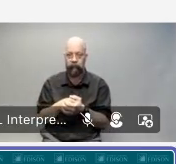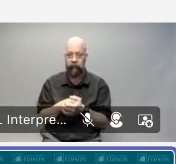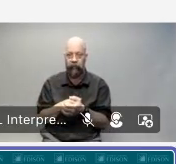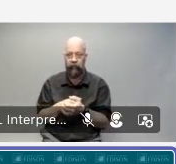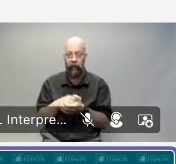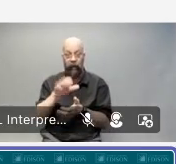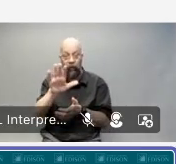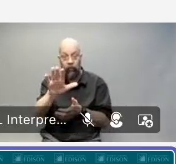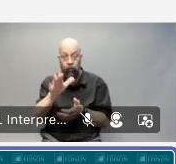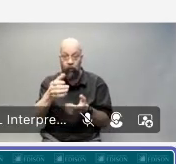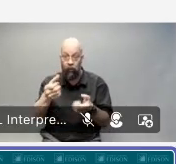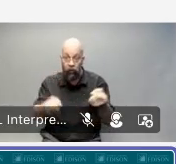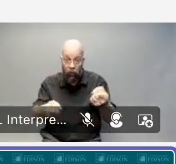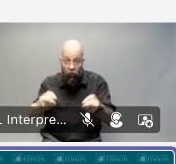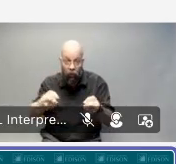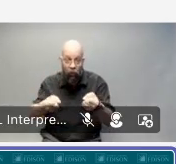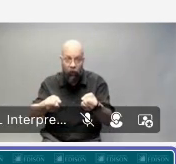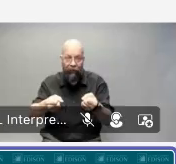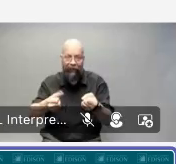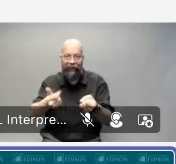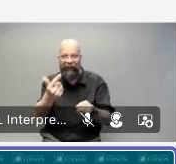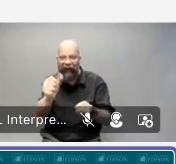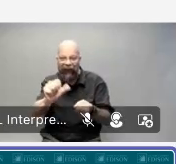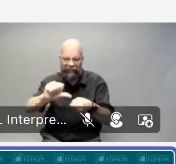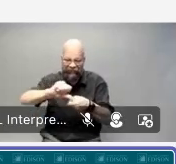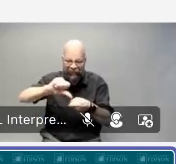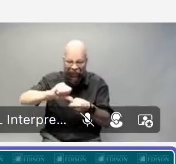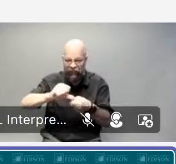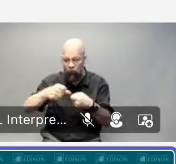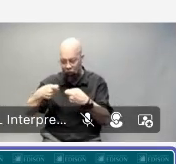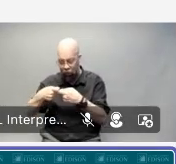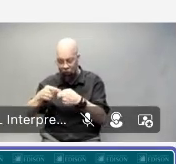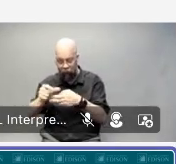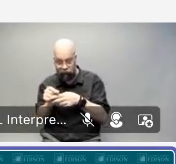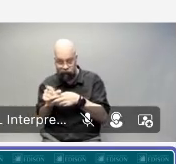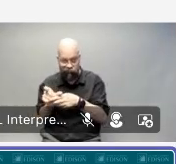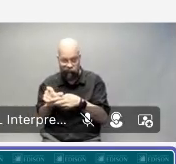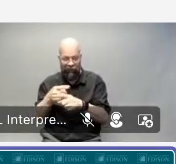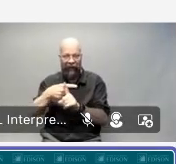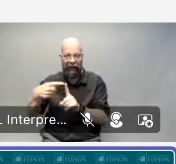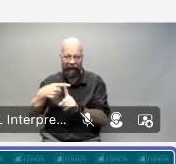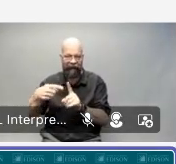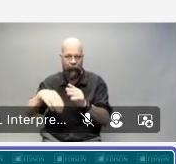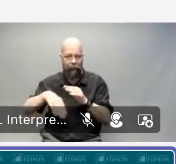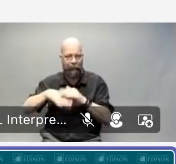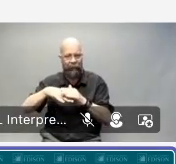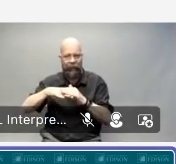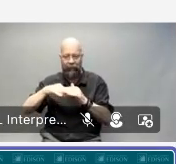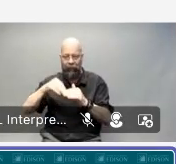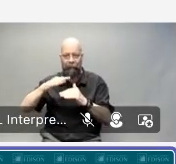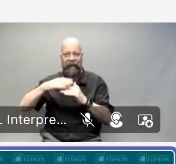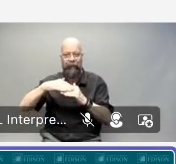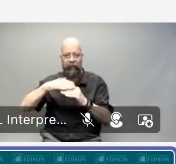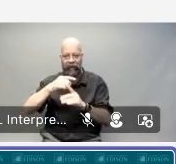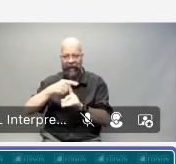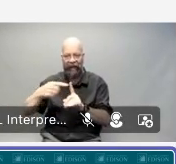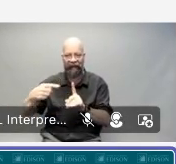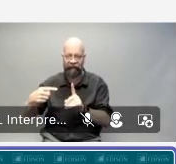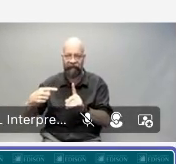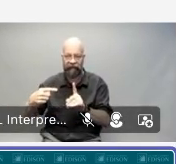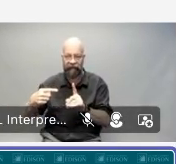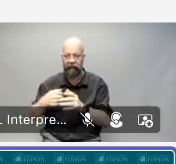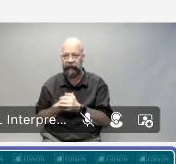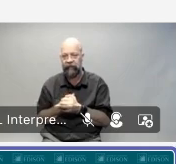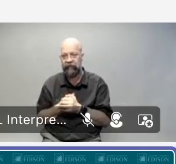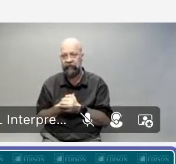charge in your vehicles in case you need to evacuate. Staying informed and connected is also important. So we encourage